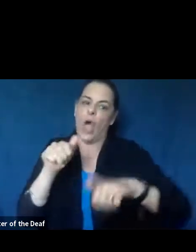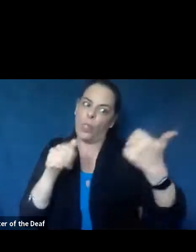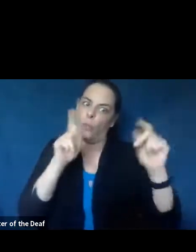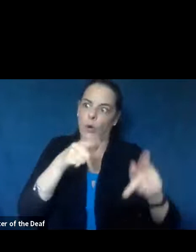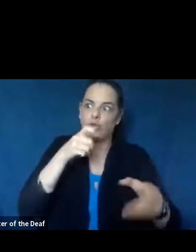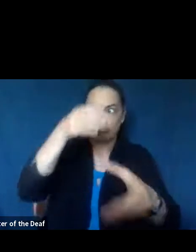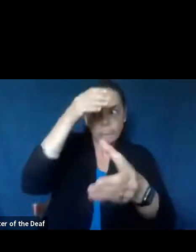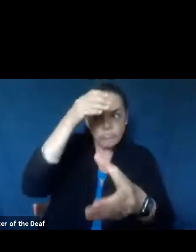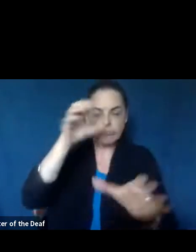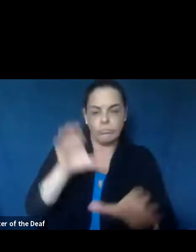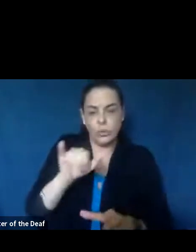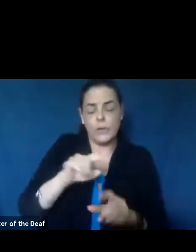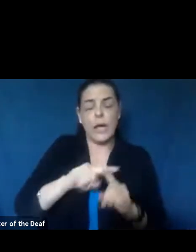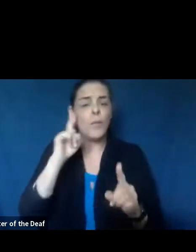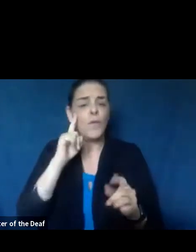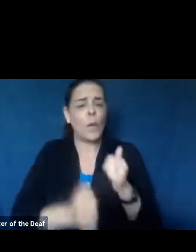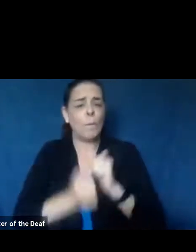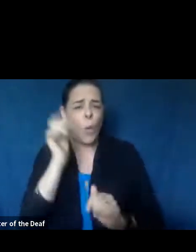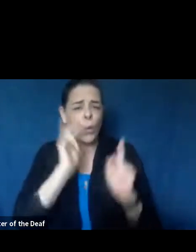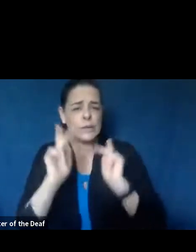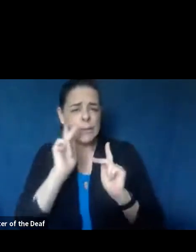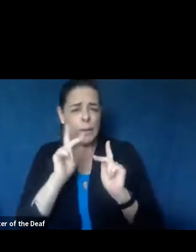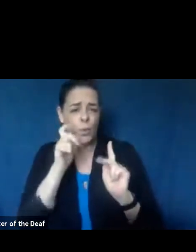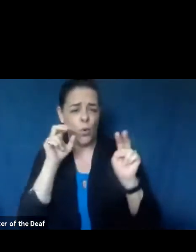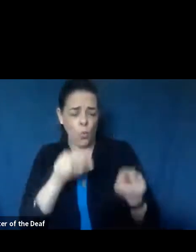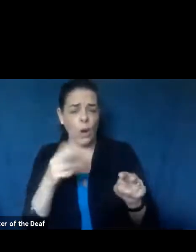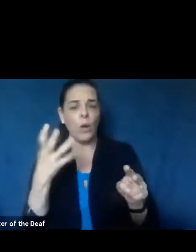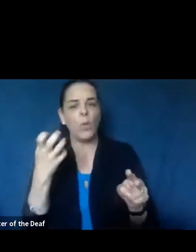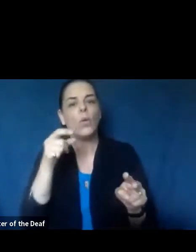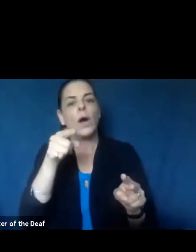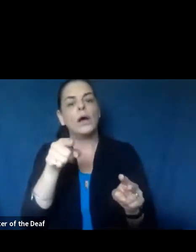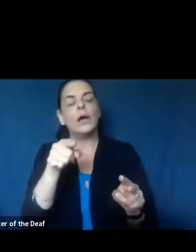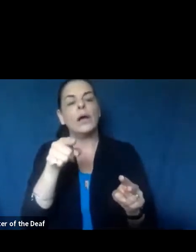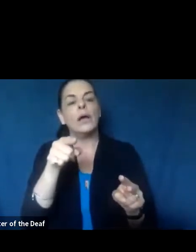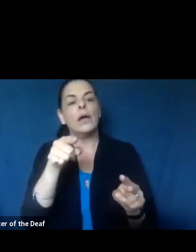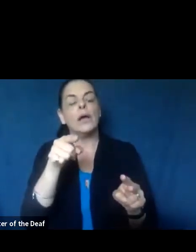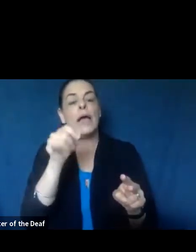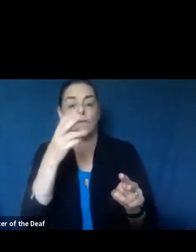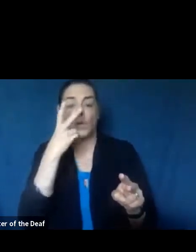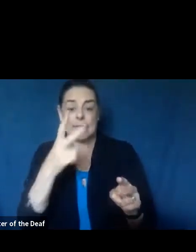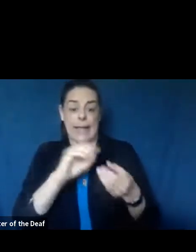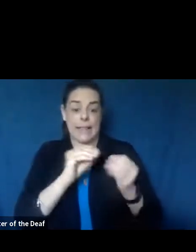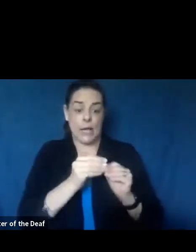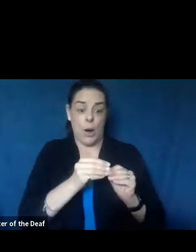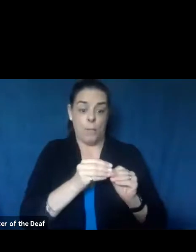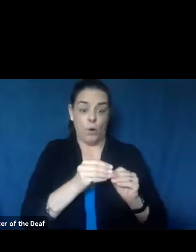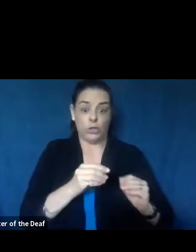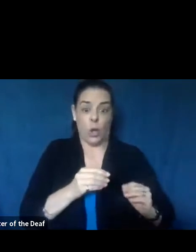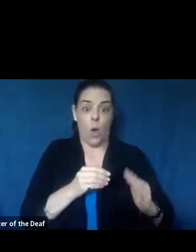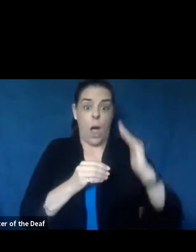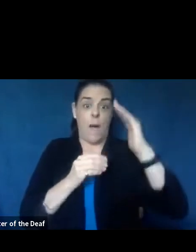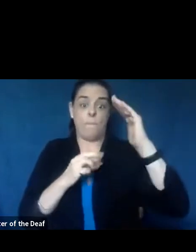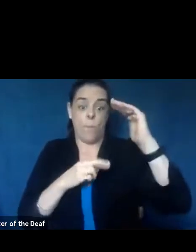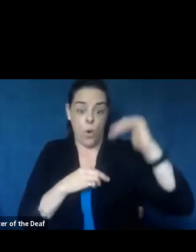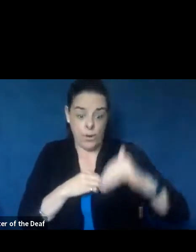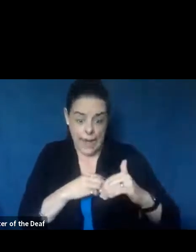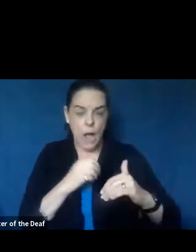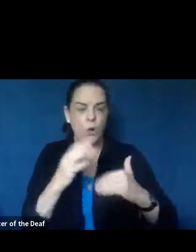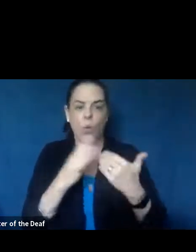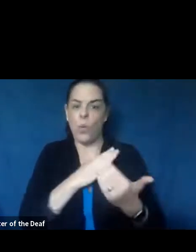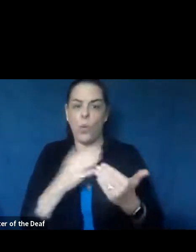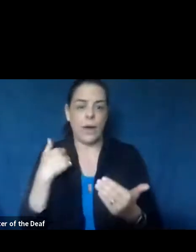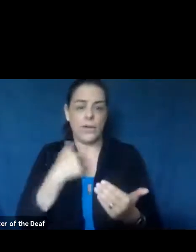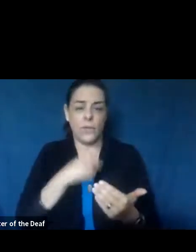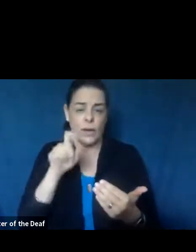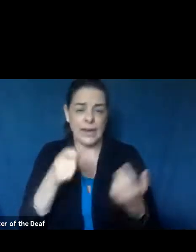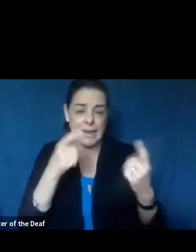general public, for most people who are looking at this, we want you to be able to see if things are trending up or down, whichever direction we need them to be going. So testing needs to